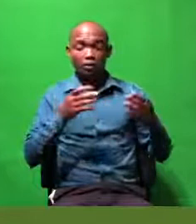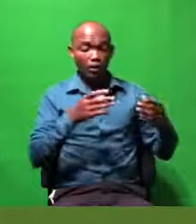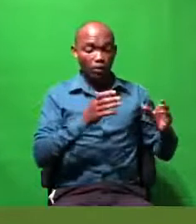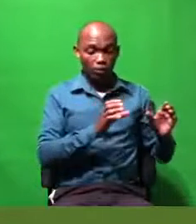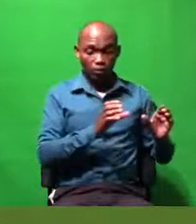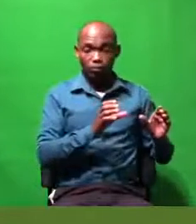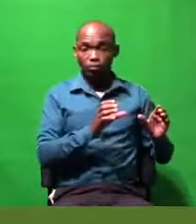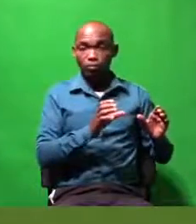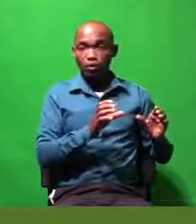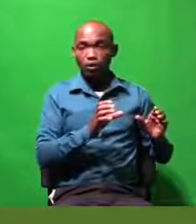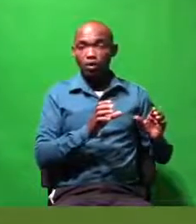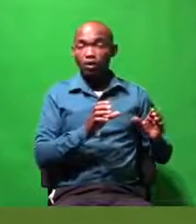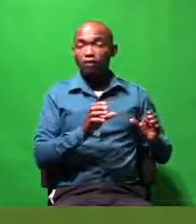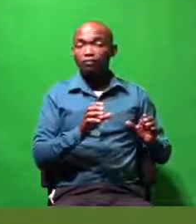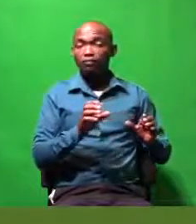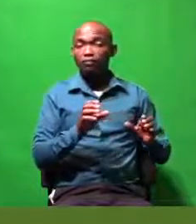of